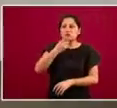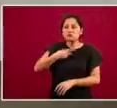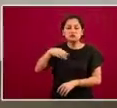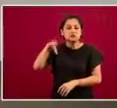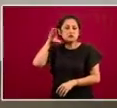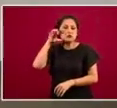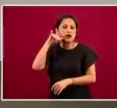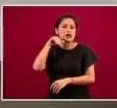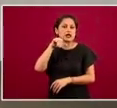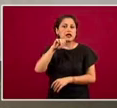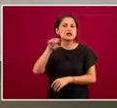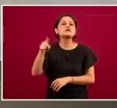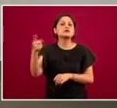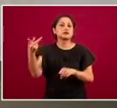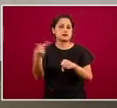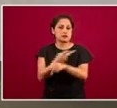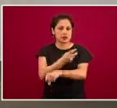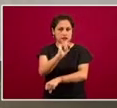response time?